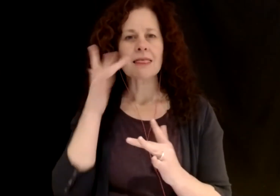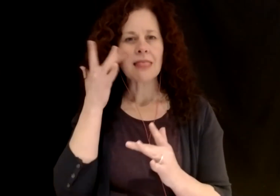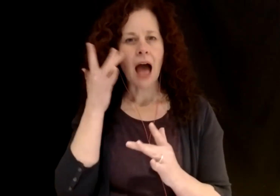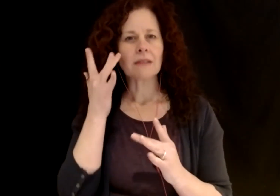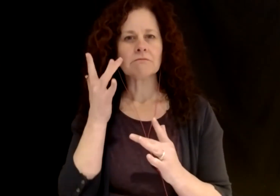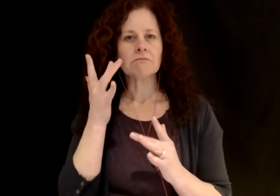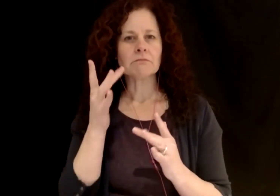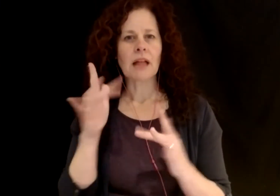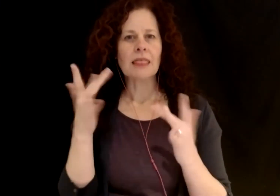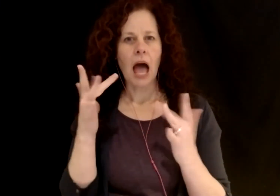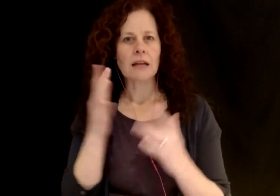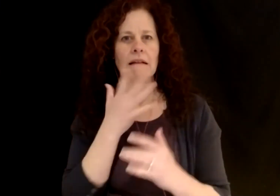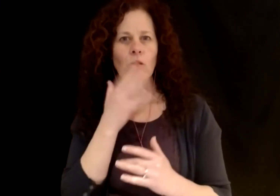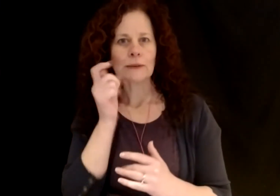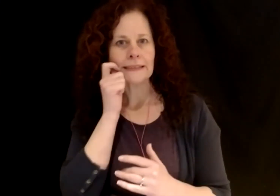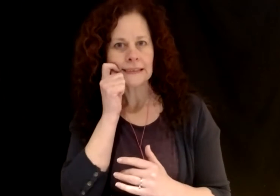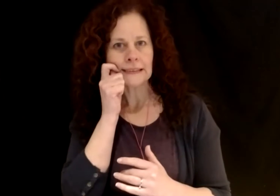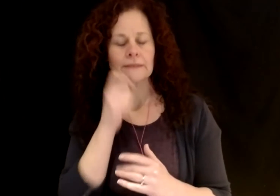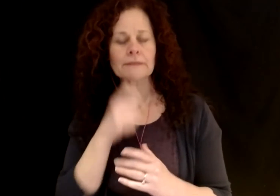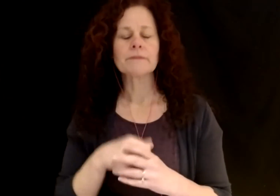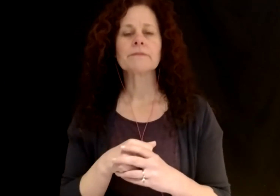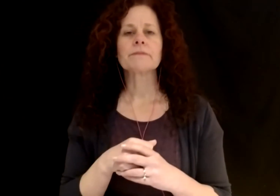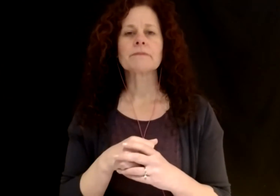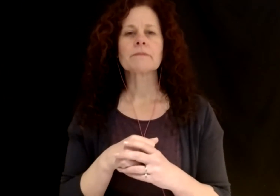I am